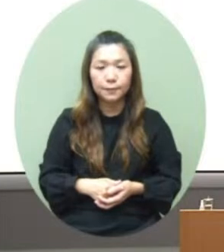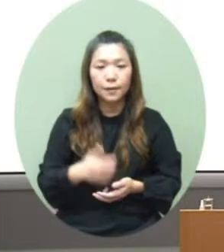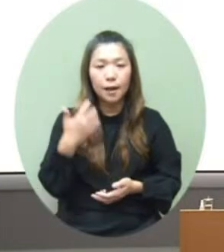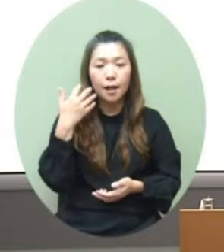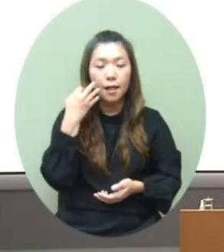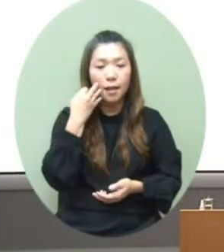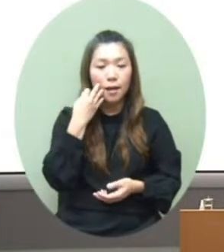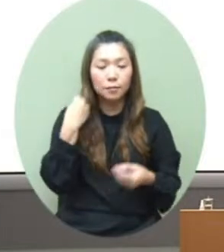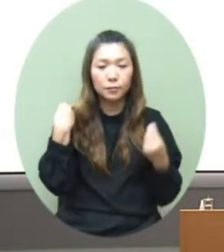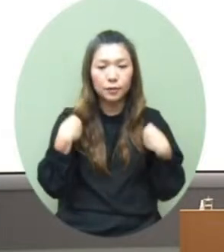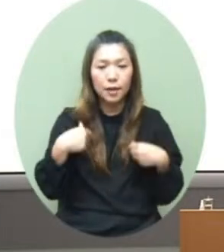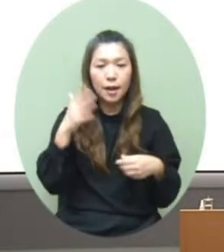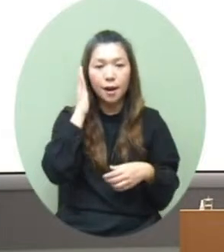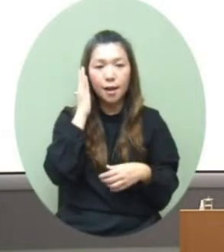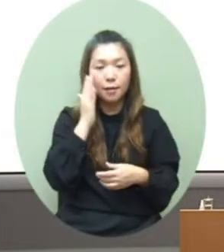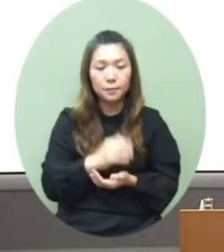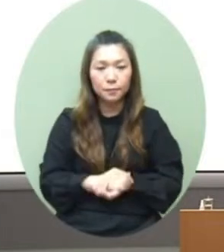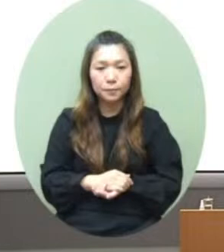further back.